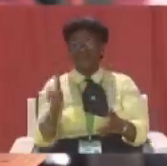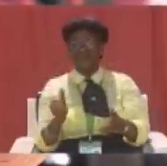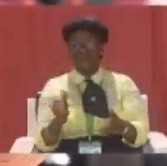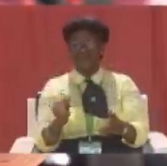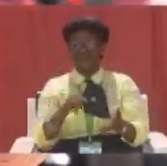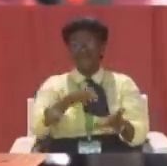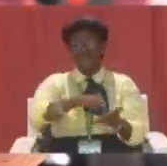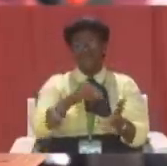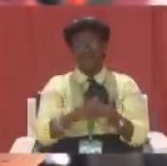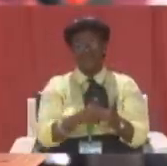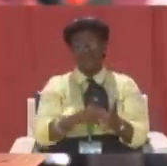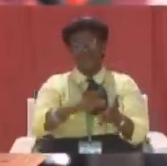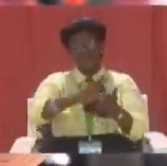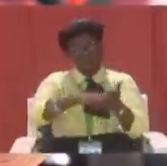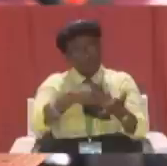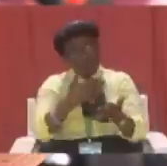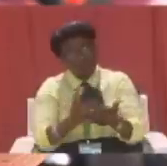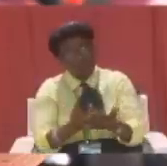proof,